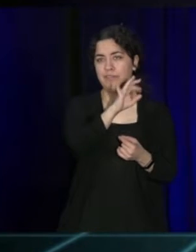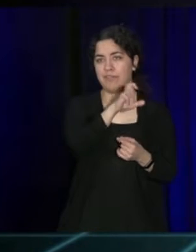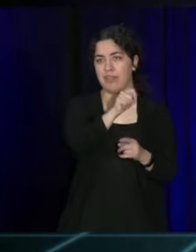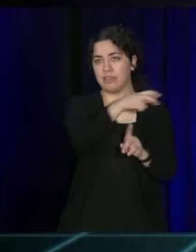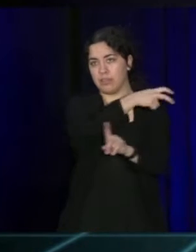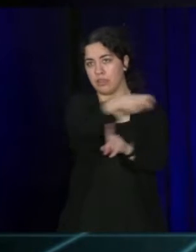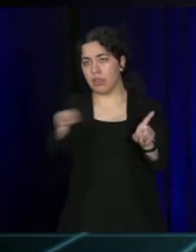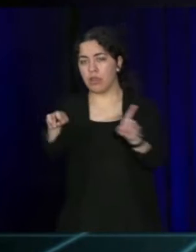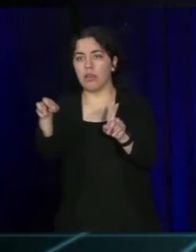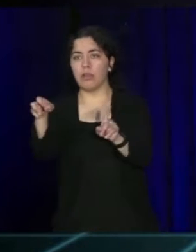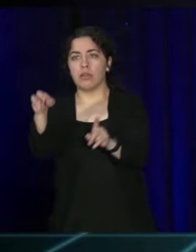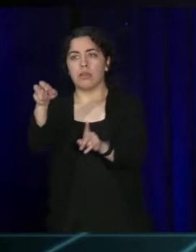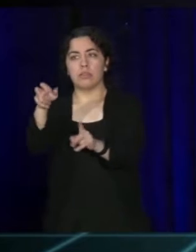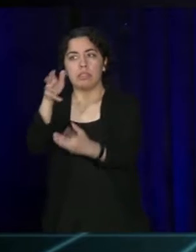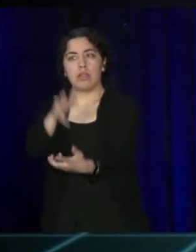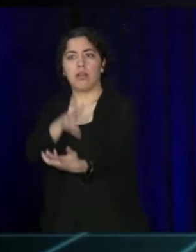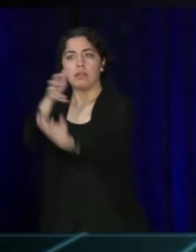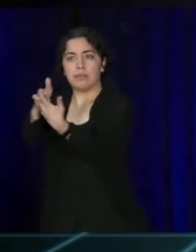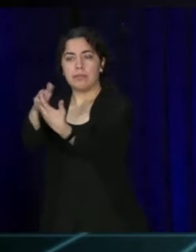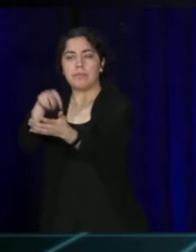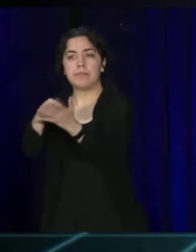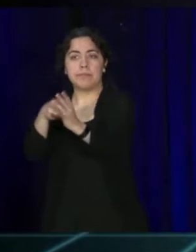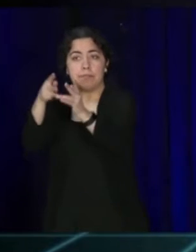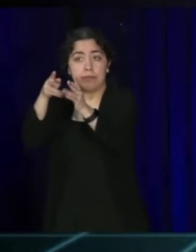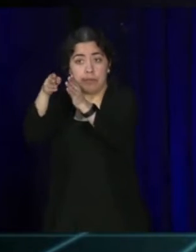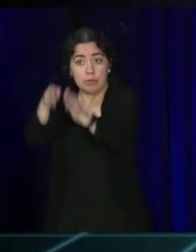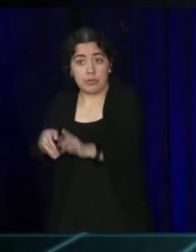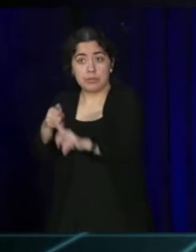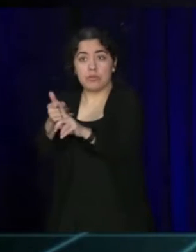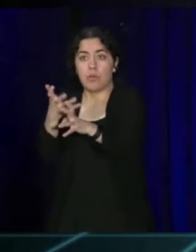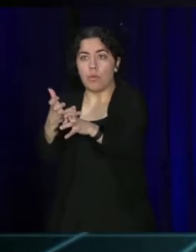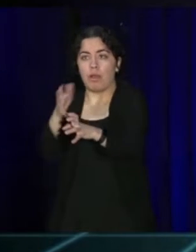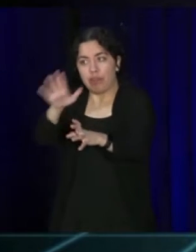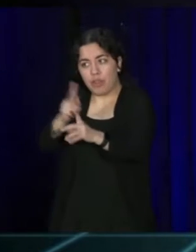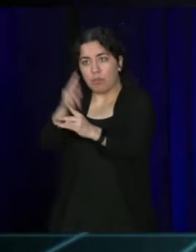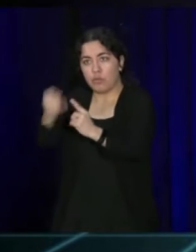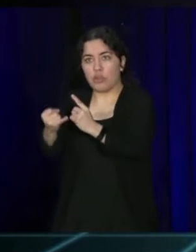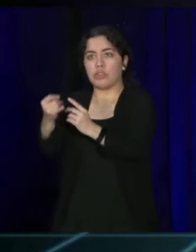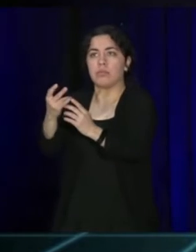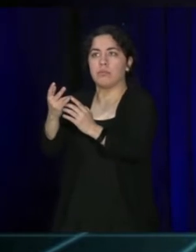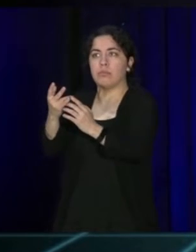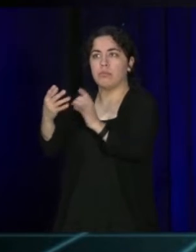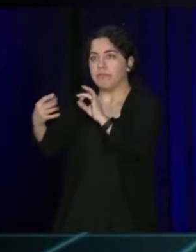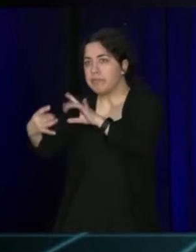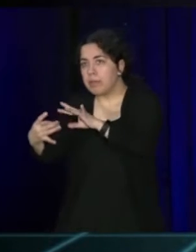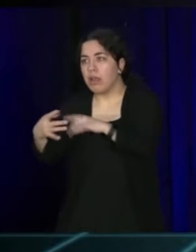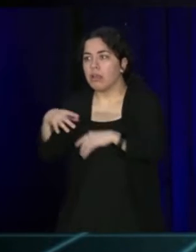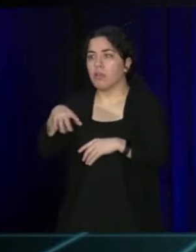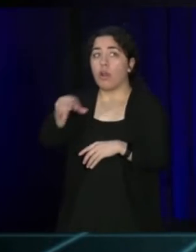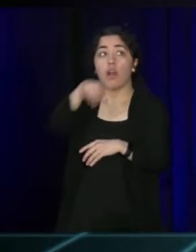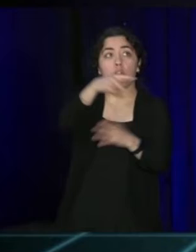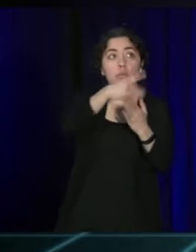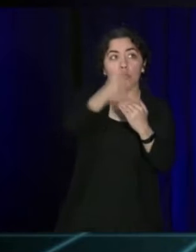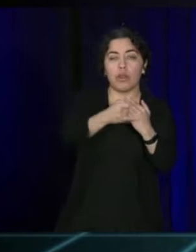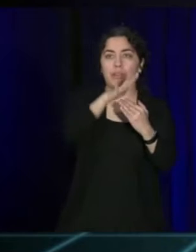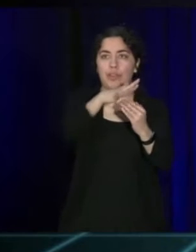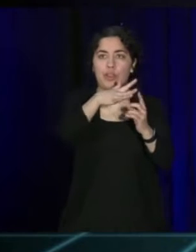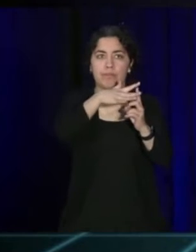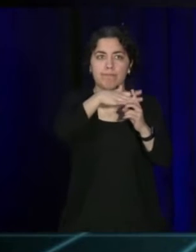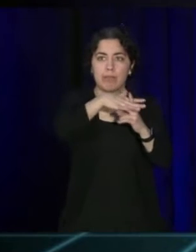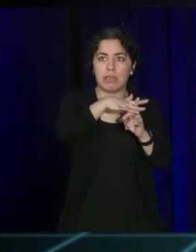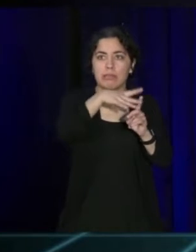who want specifically to see context on their projects, context on other projects, it gives you an opportunity to see what's happening.